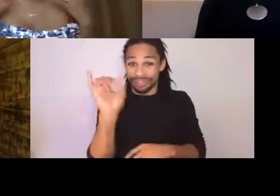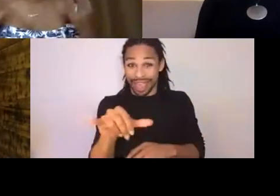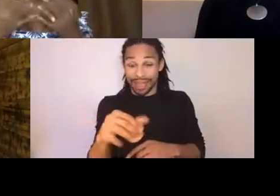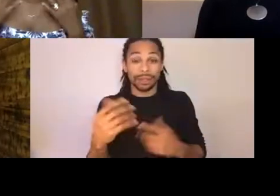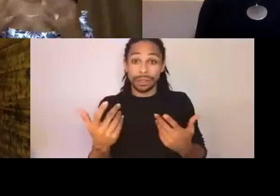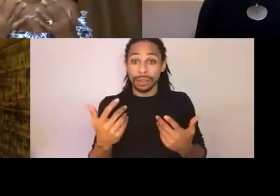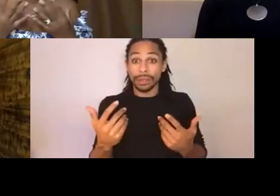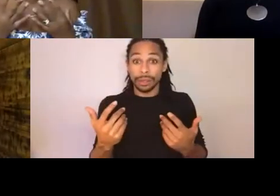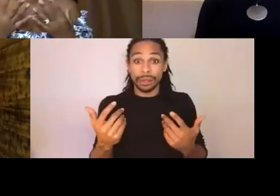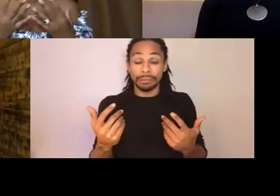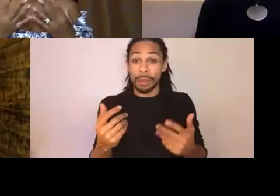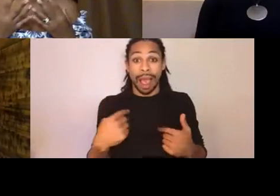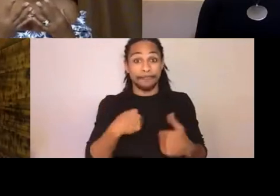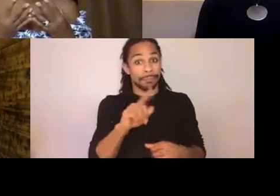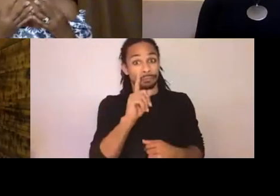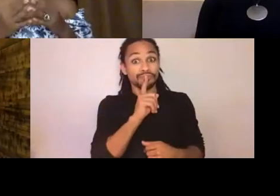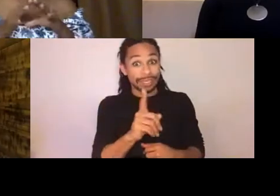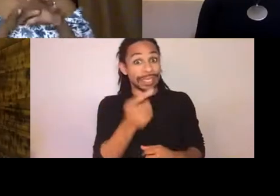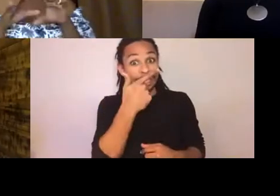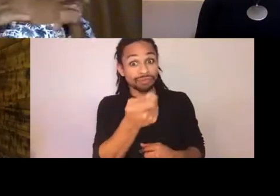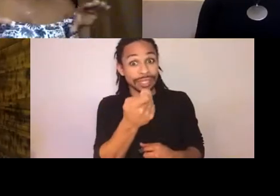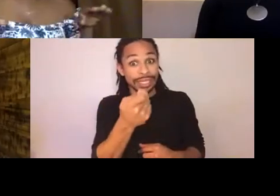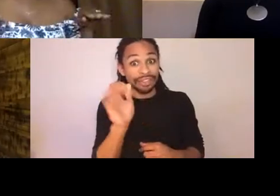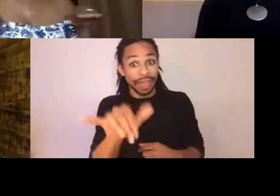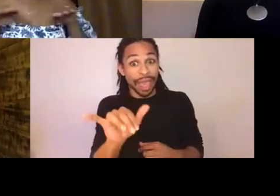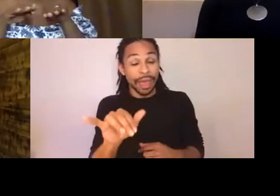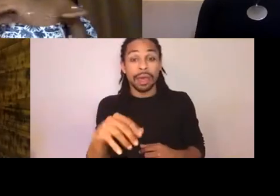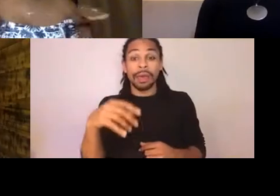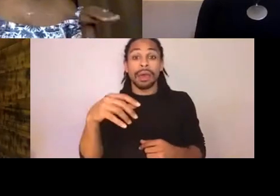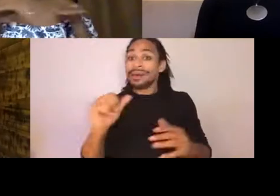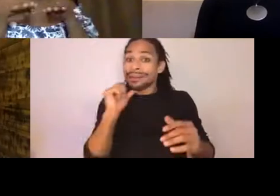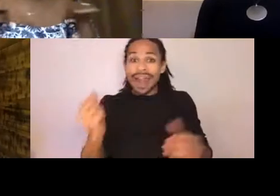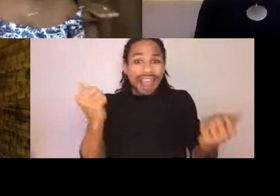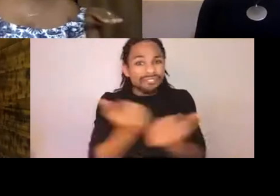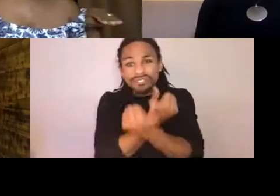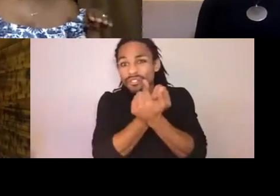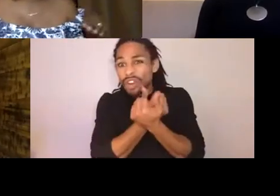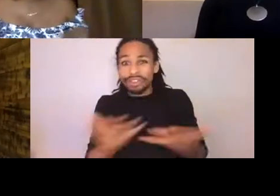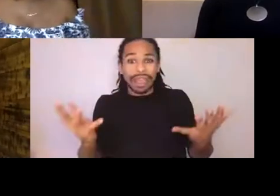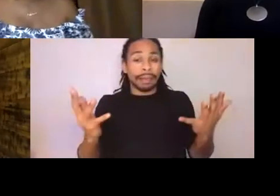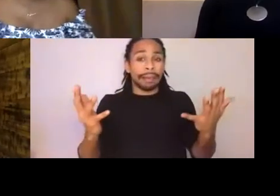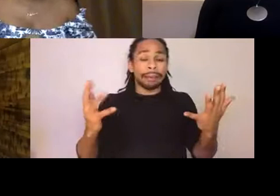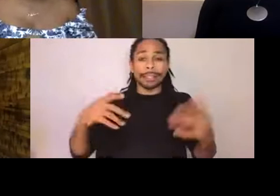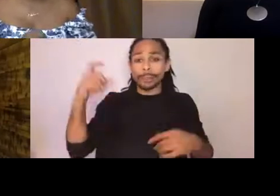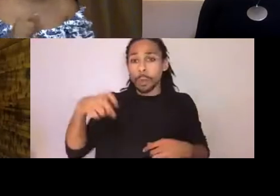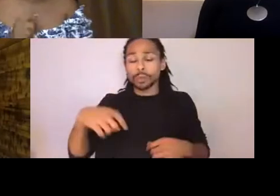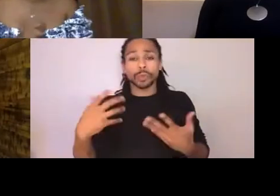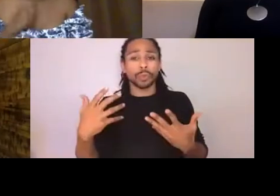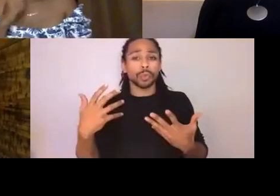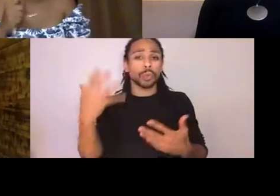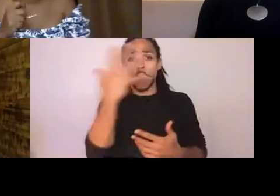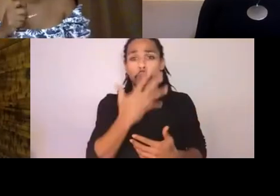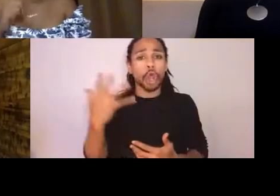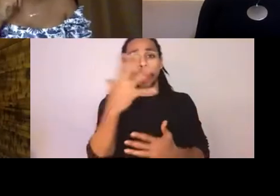I'm very interested in, because not all things are laid plain the same. And so I think that